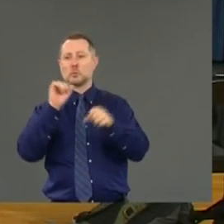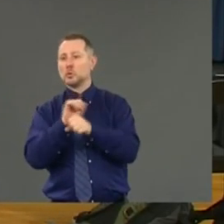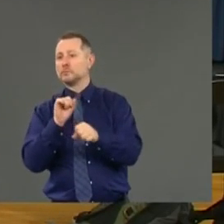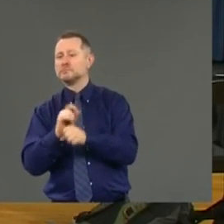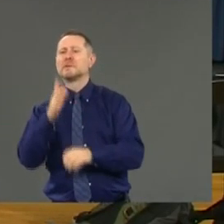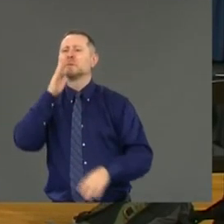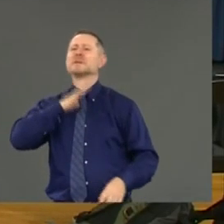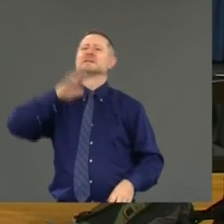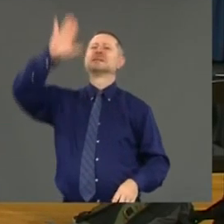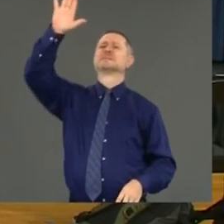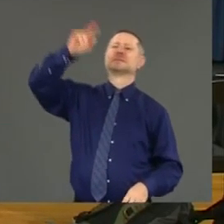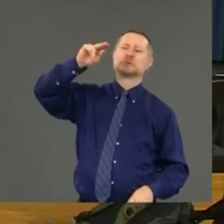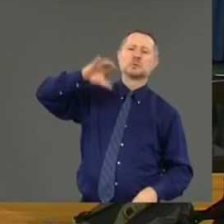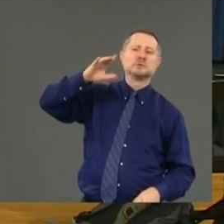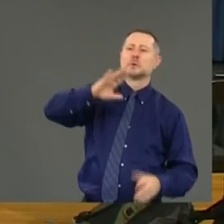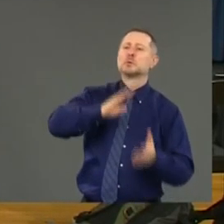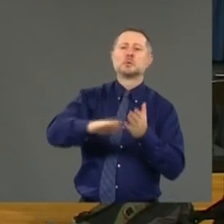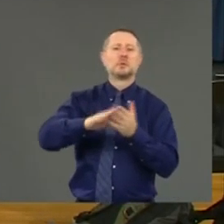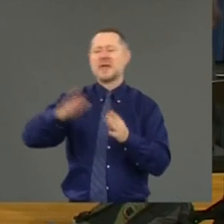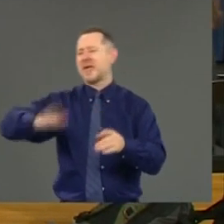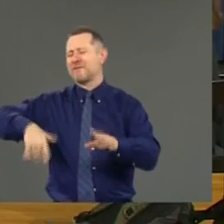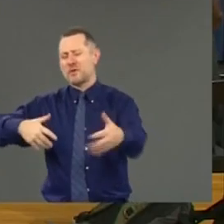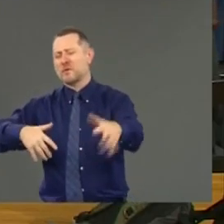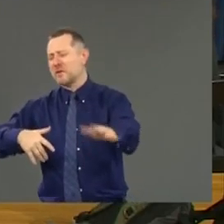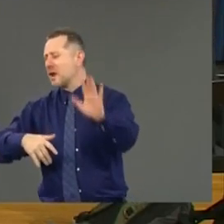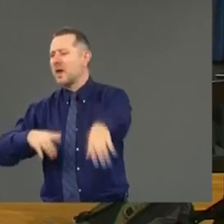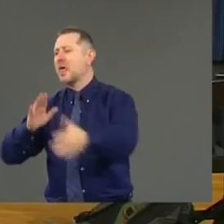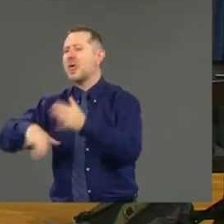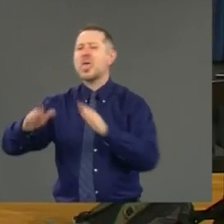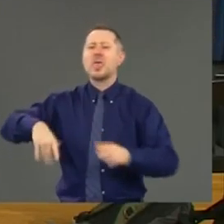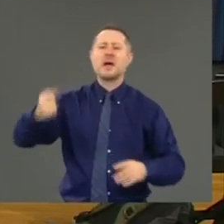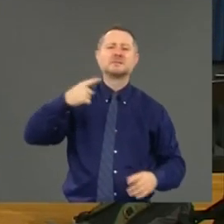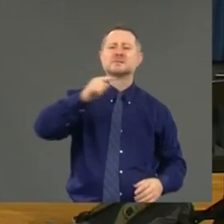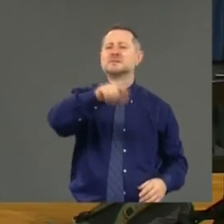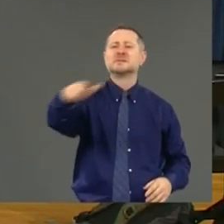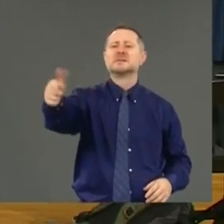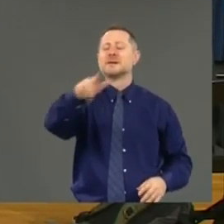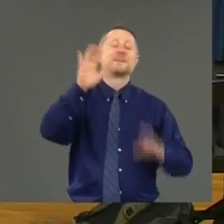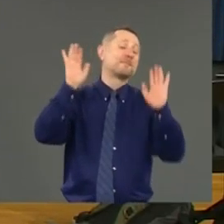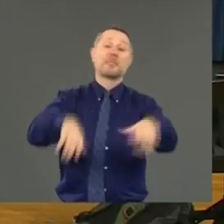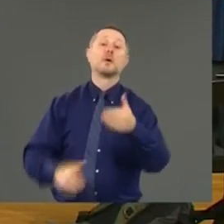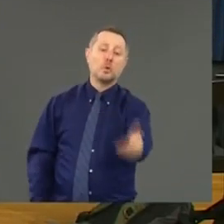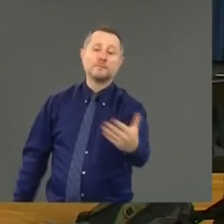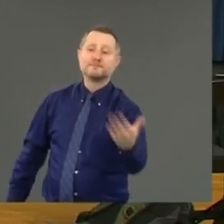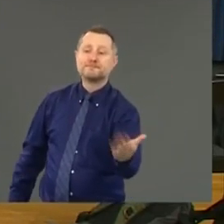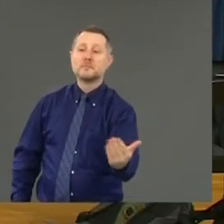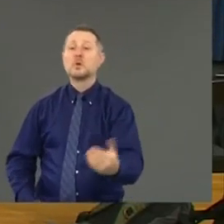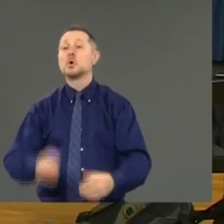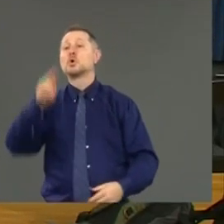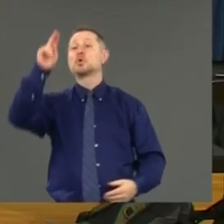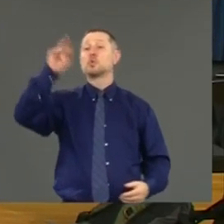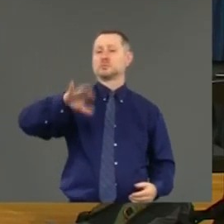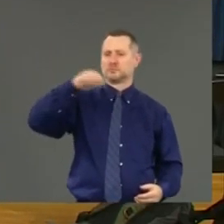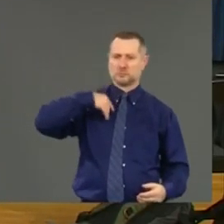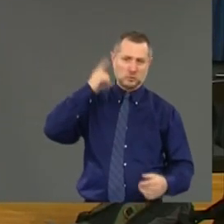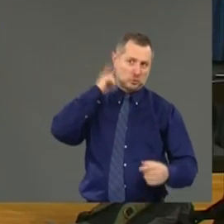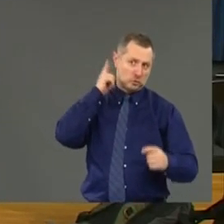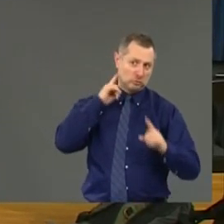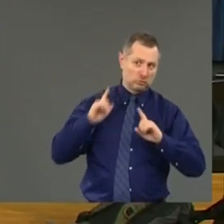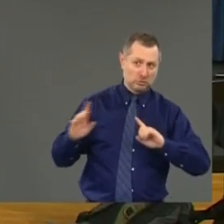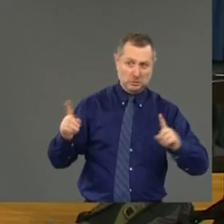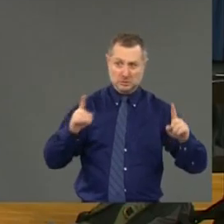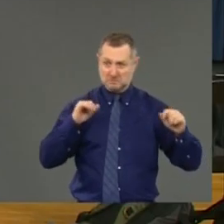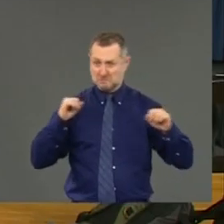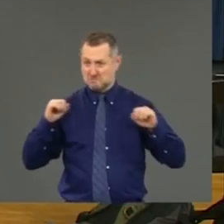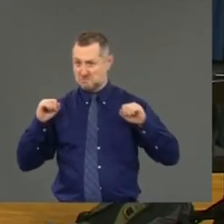amount of deaths. Anyone didn't ask a question? Okay. New York City has a mix of confirmed and probable deaths, which is now about